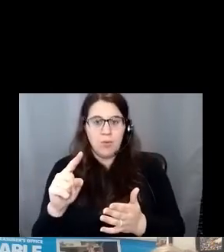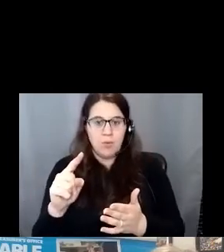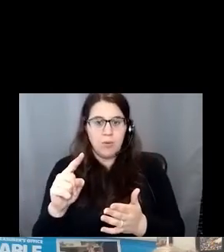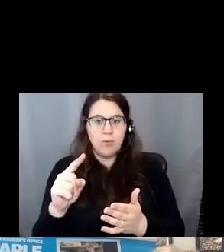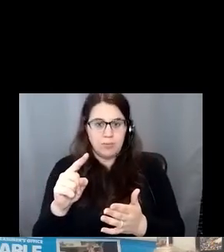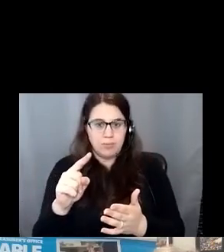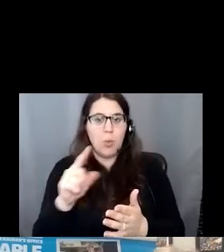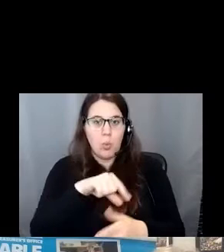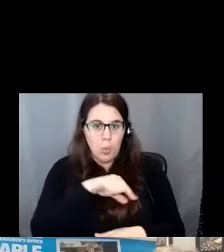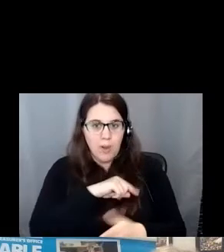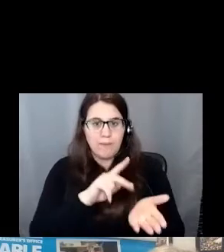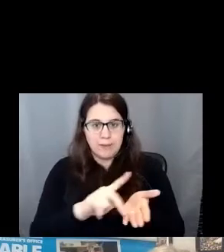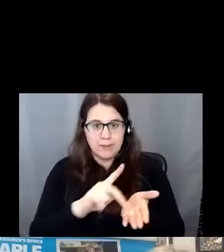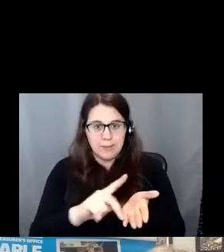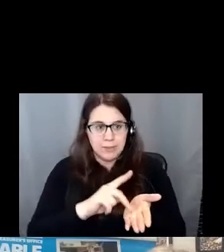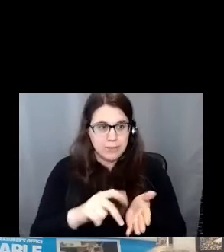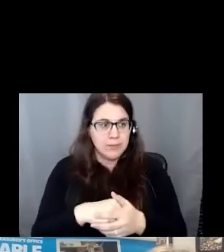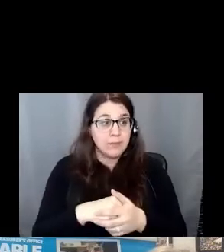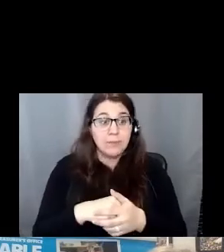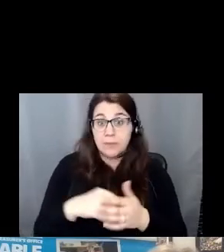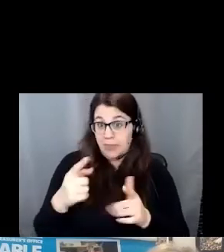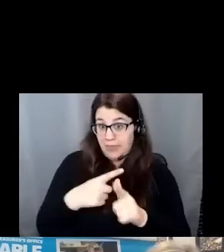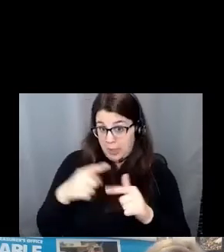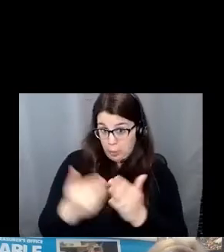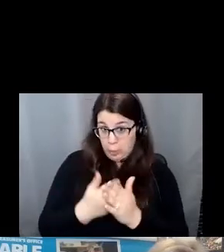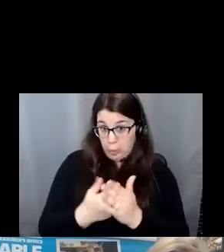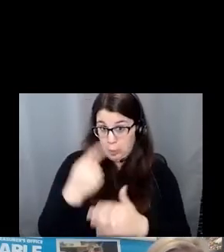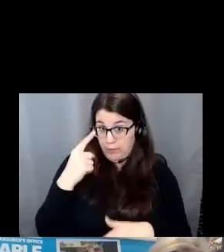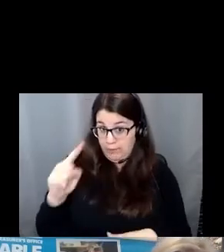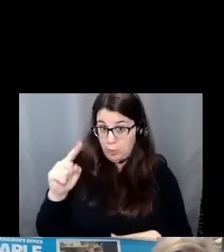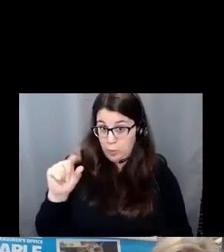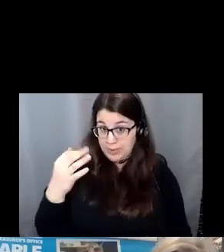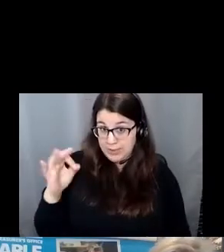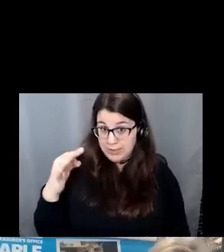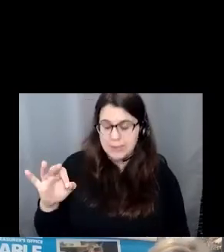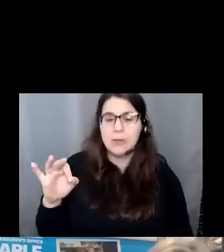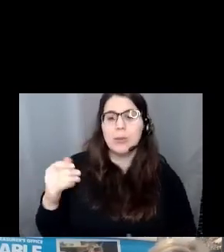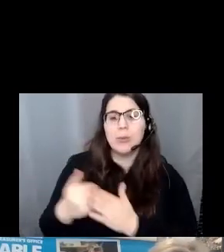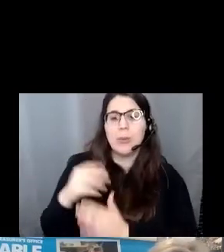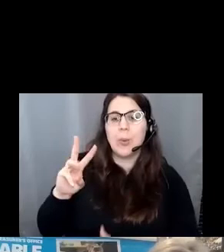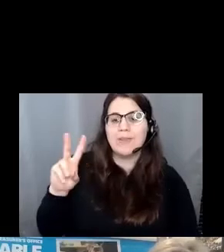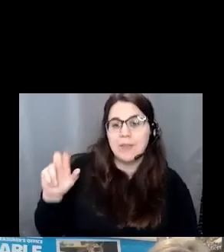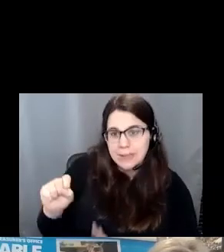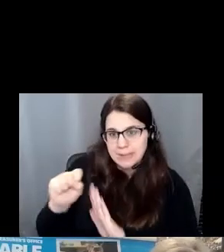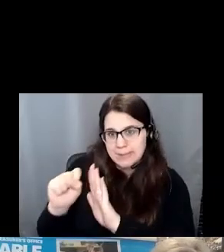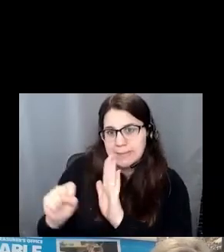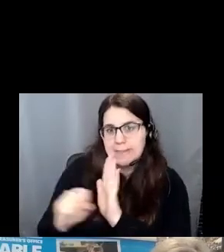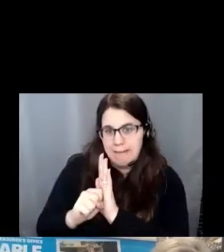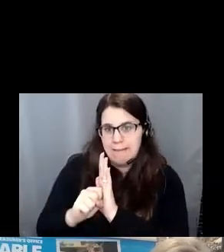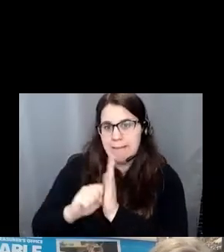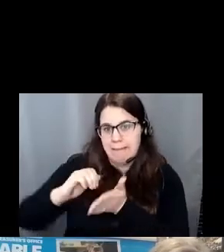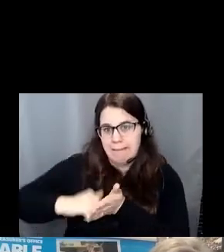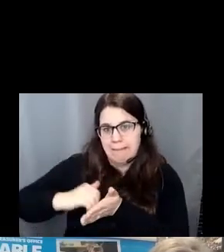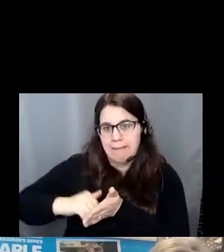West Virginia state income tax deduction for all contributions made to the WVABLE account by the West Virginia resident